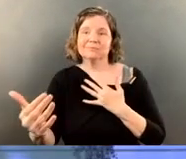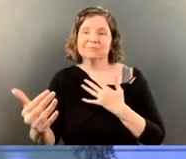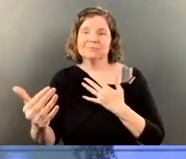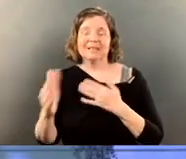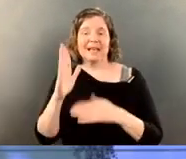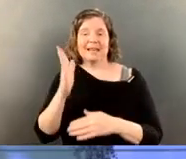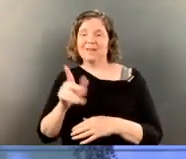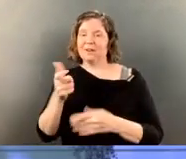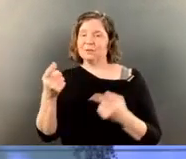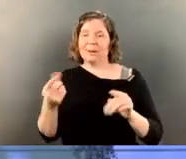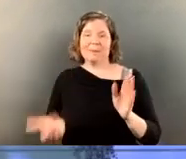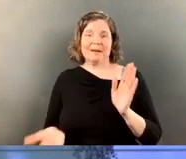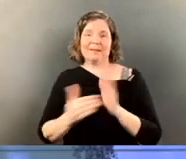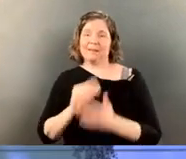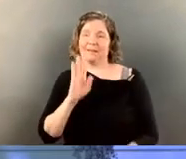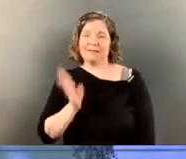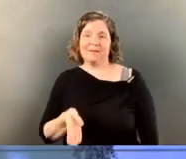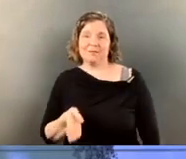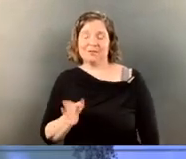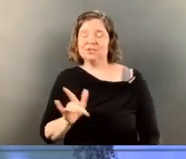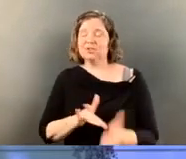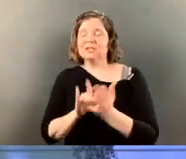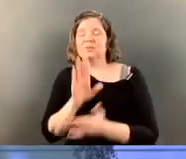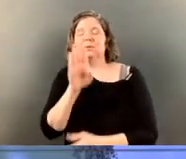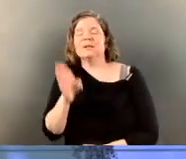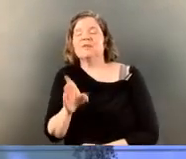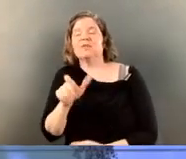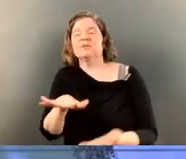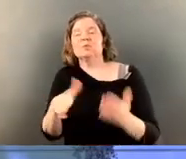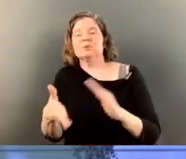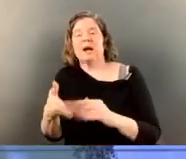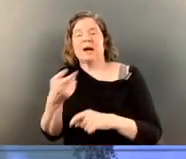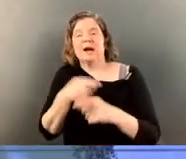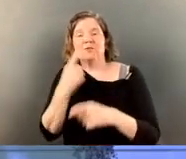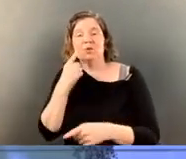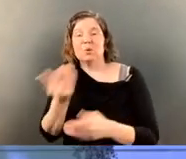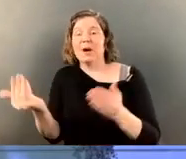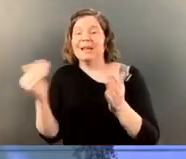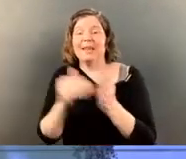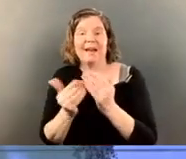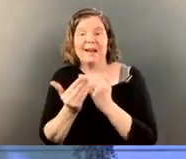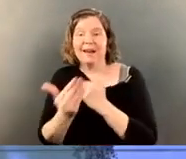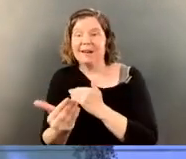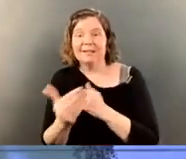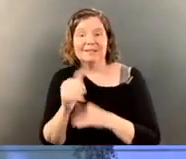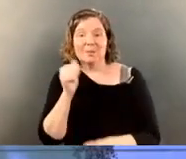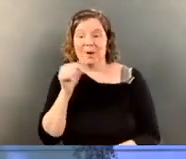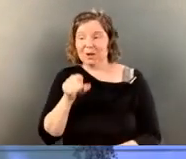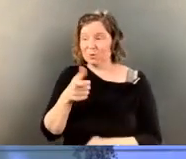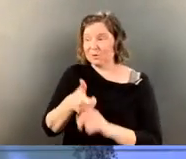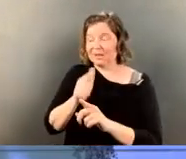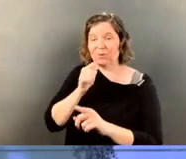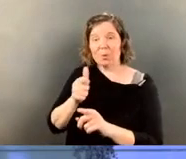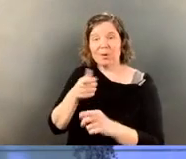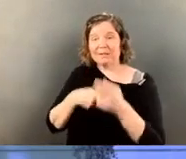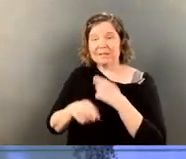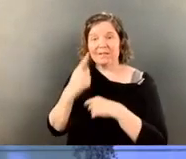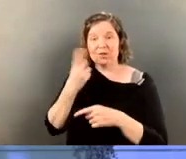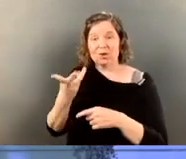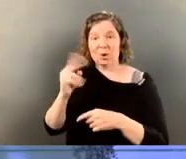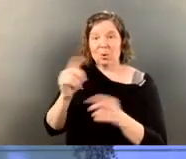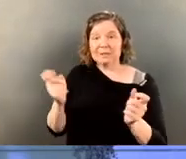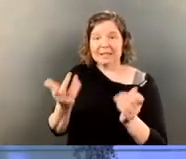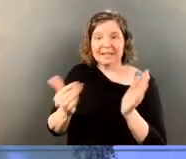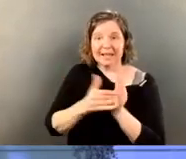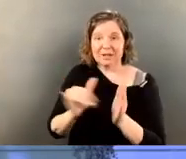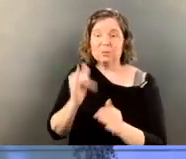never has to happen again. Jesus will never have to die for you ever again. And you'll never have to die for your own sins ever